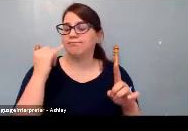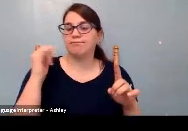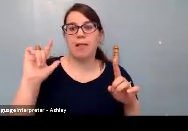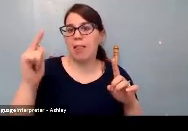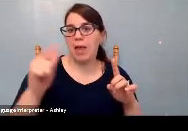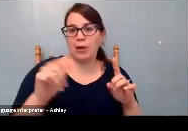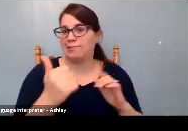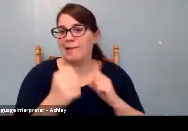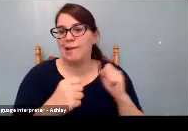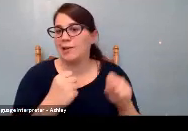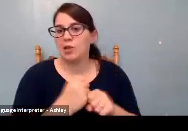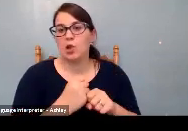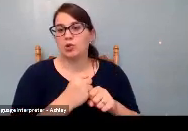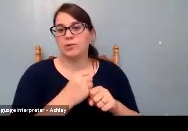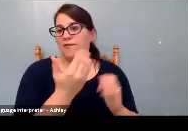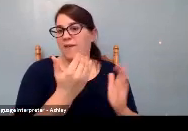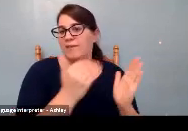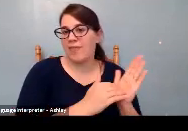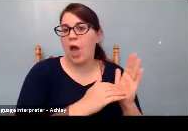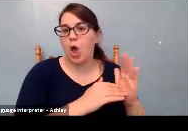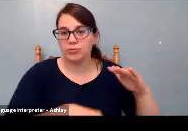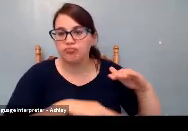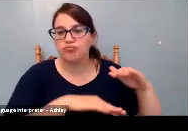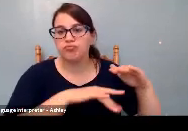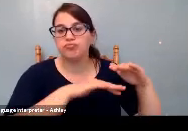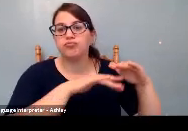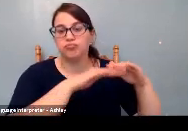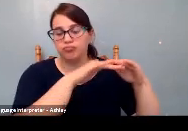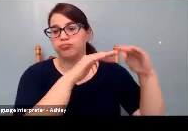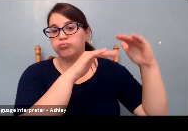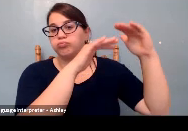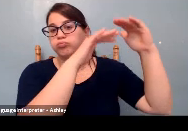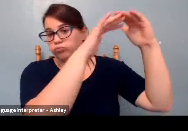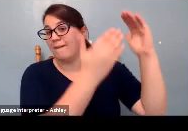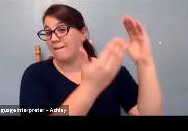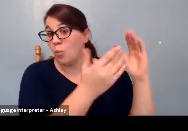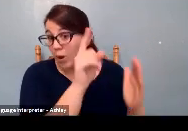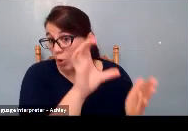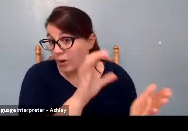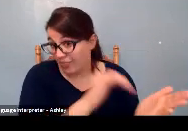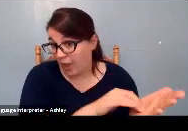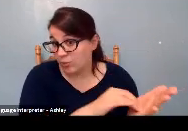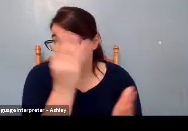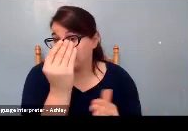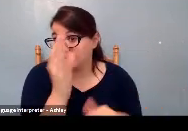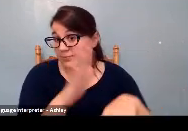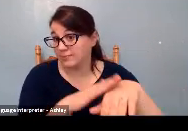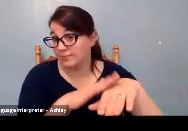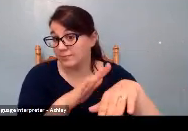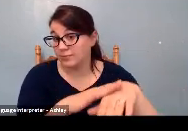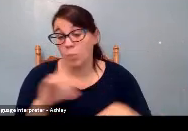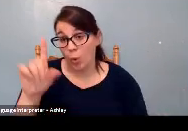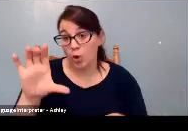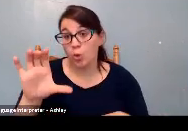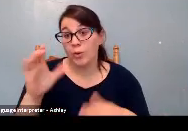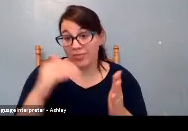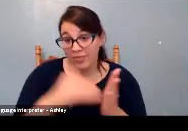contributions each year. So it's just important just to be aware for the SSI recipient of this $100,000